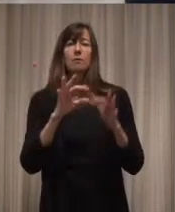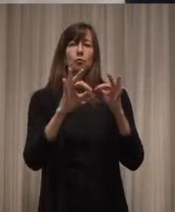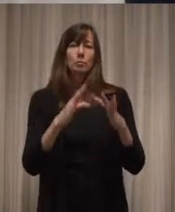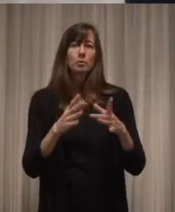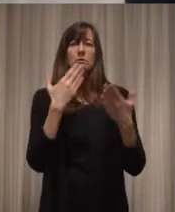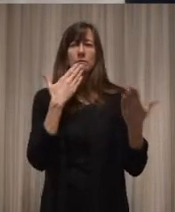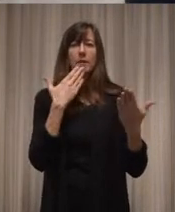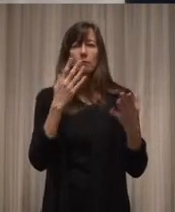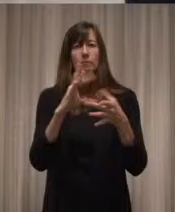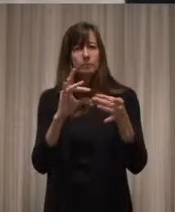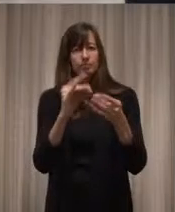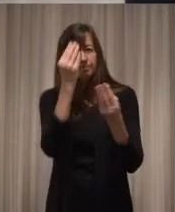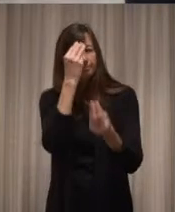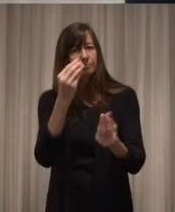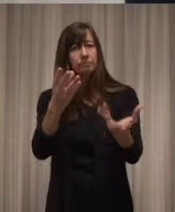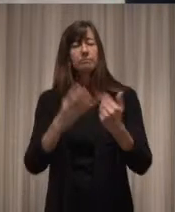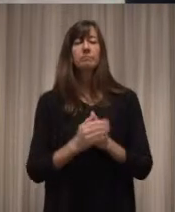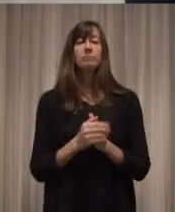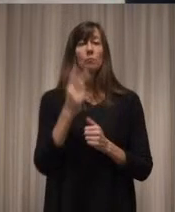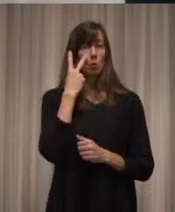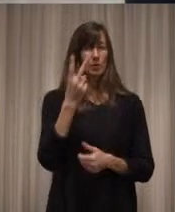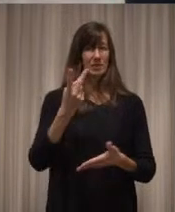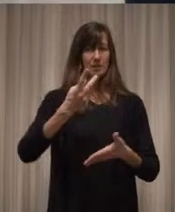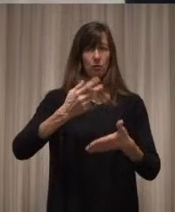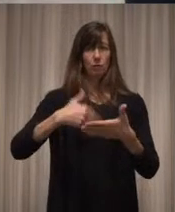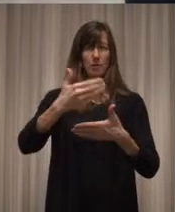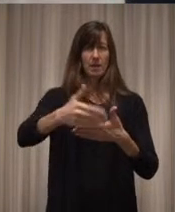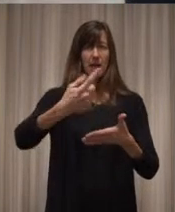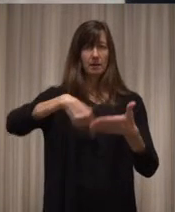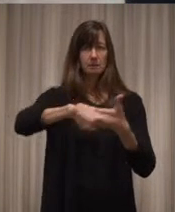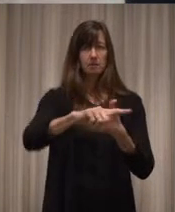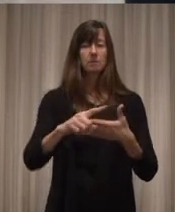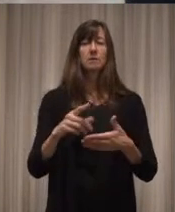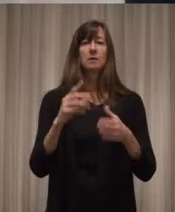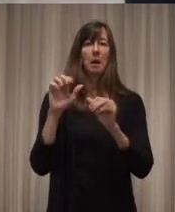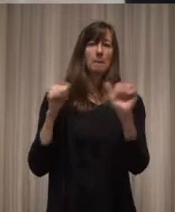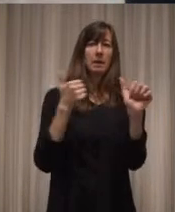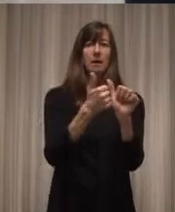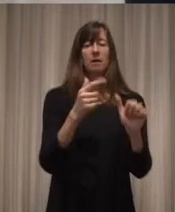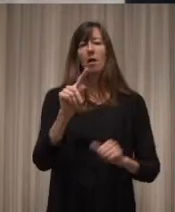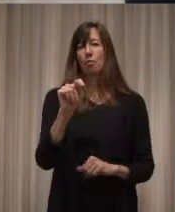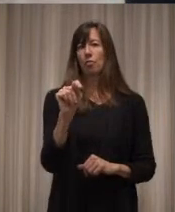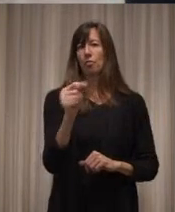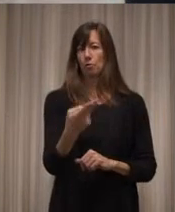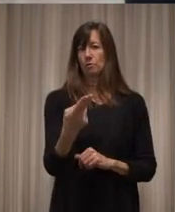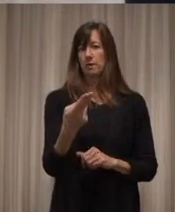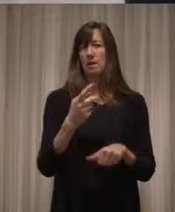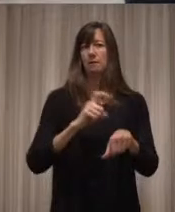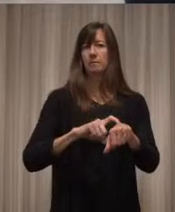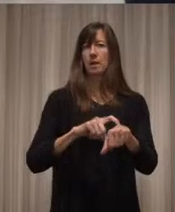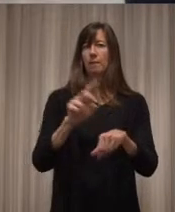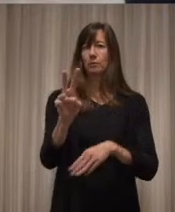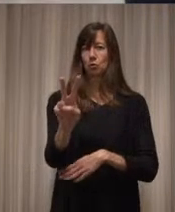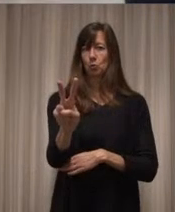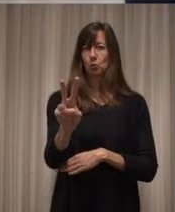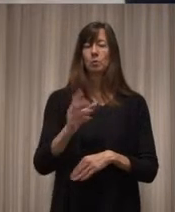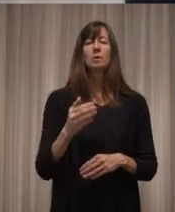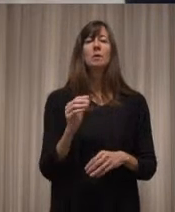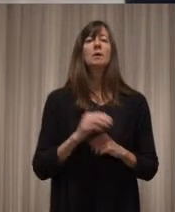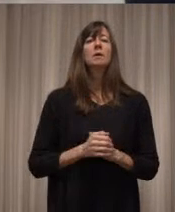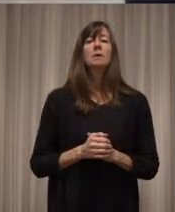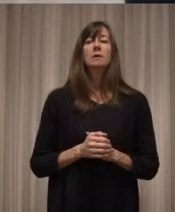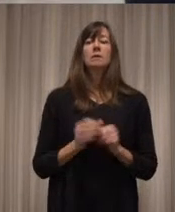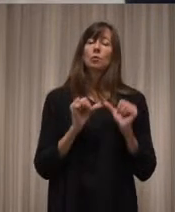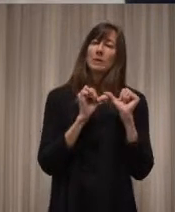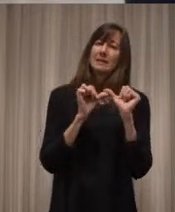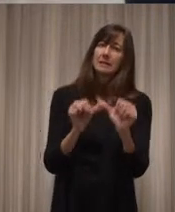will see you for our next update on Thursday at 2 p.m. And until then, please continue to stay safe